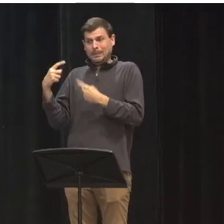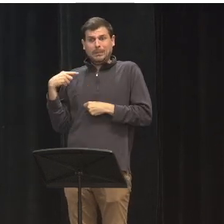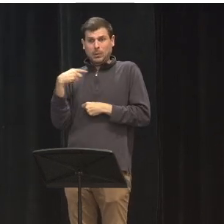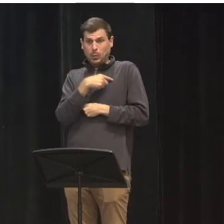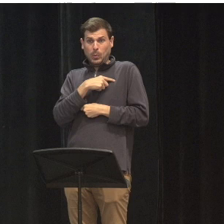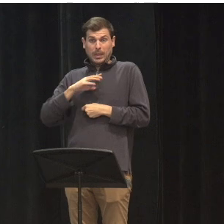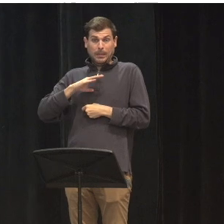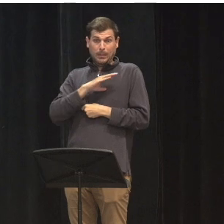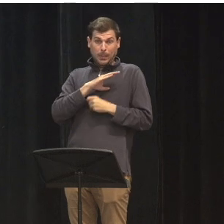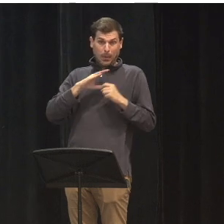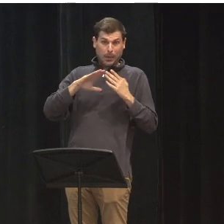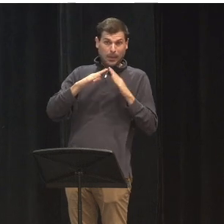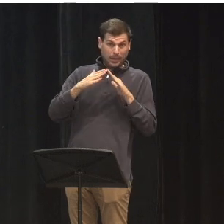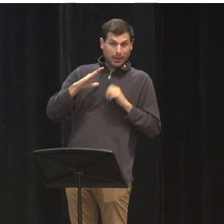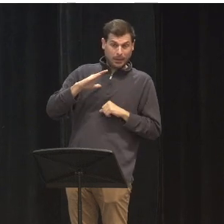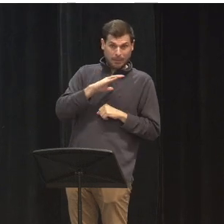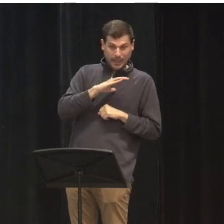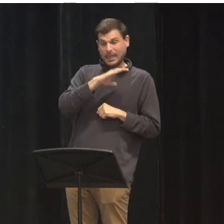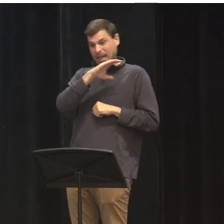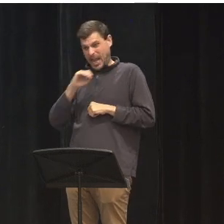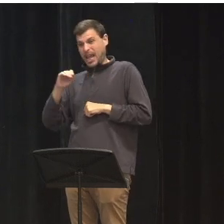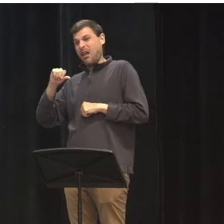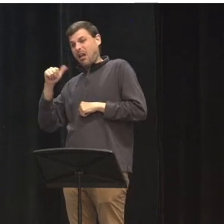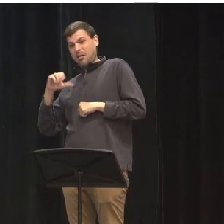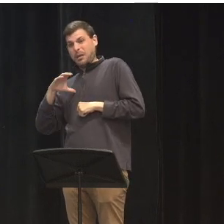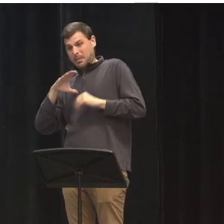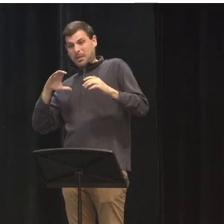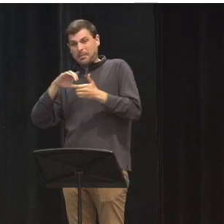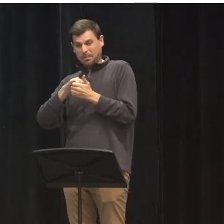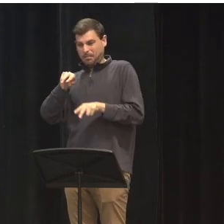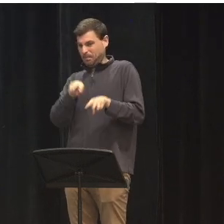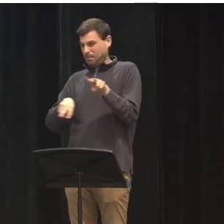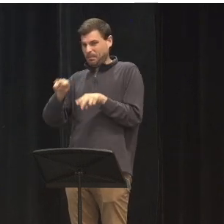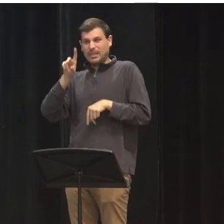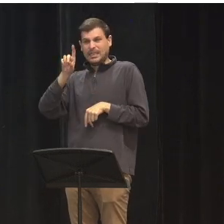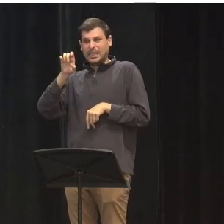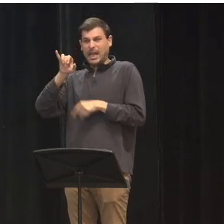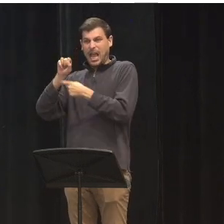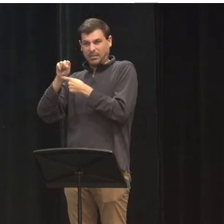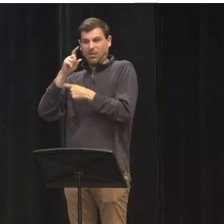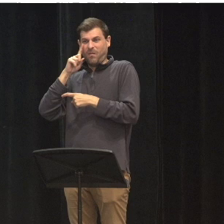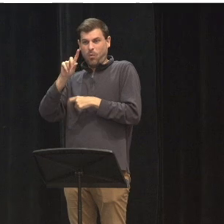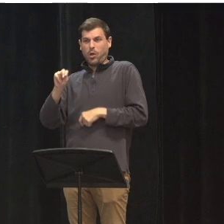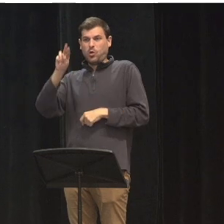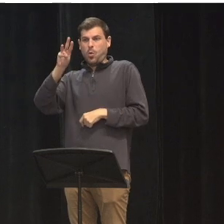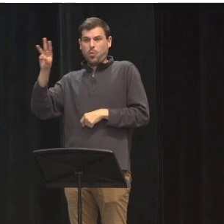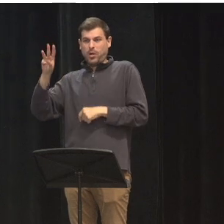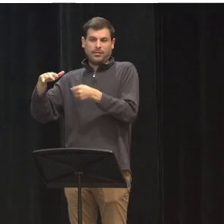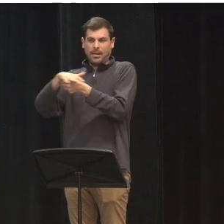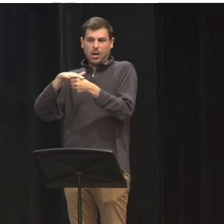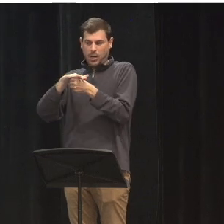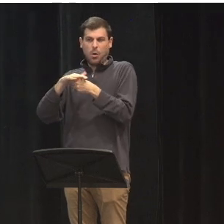and Environmental Protection Committees have reviewed the draft Environmental Impact Statement, DEIS, for the northwest section of the park and will